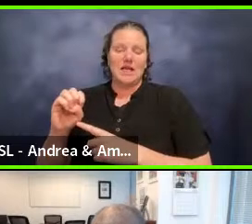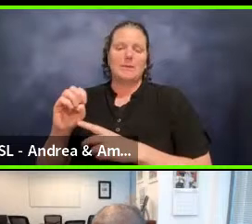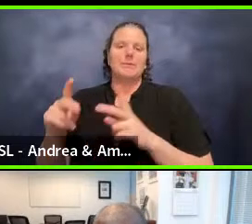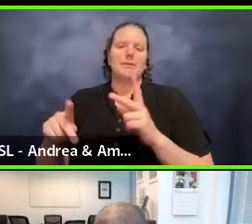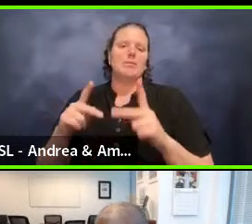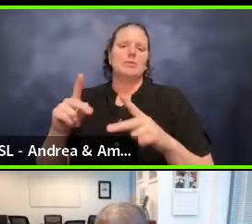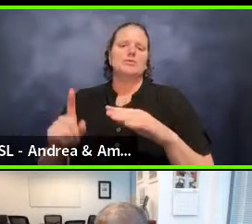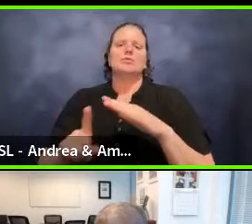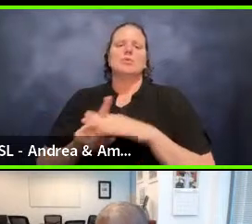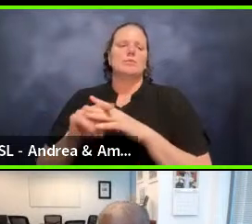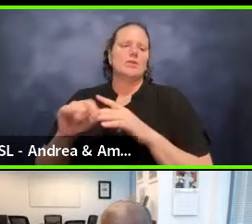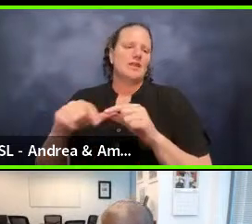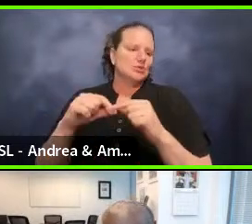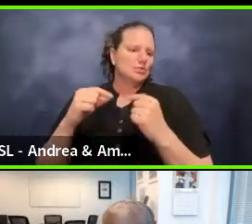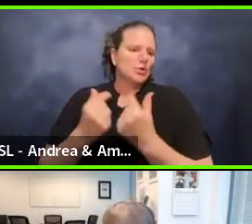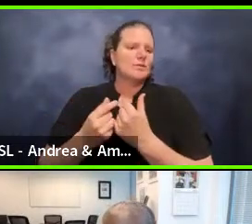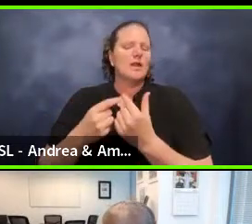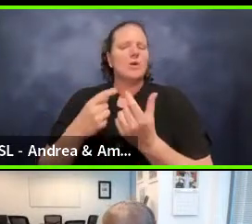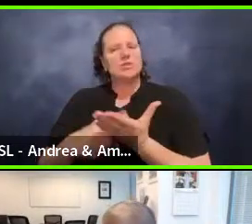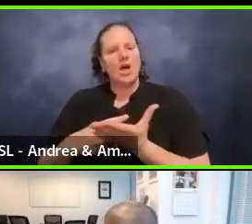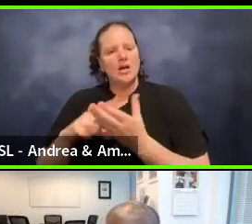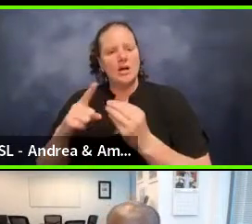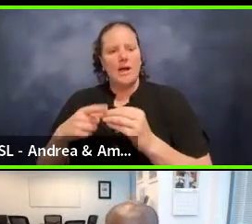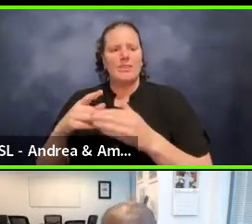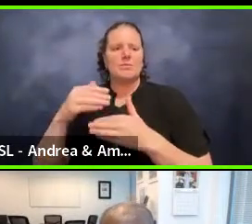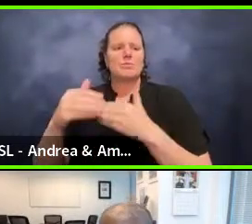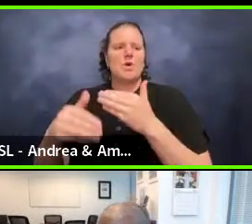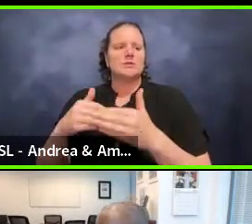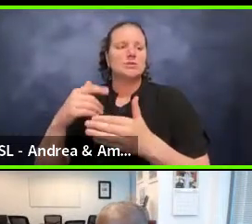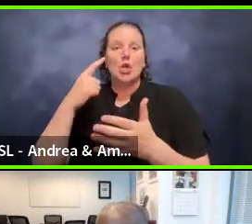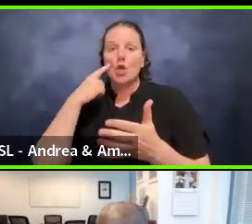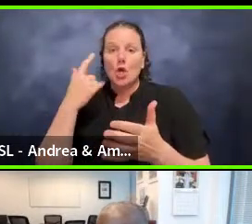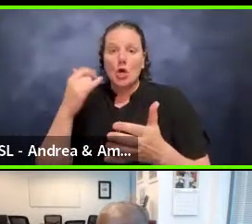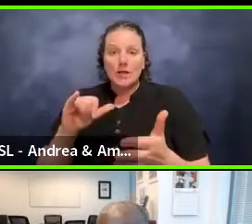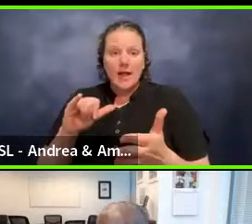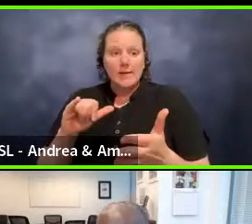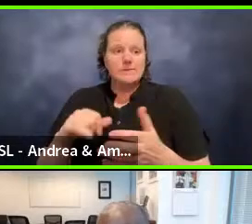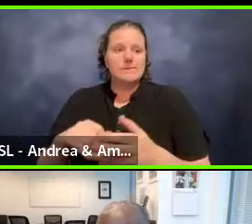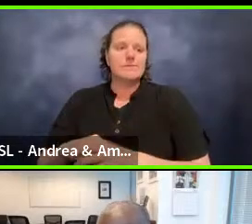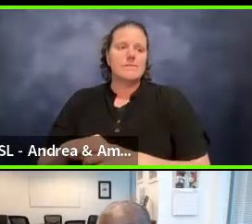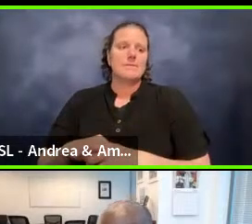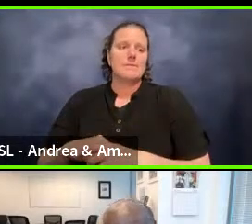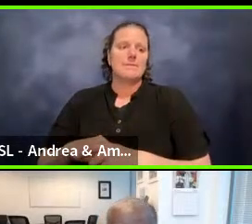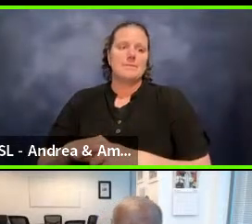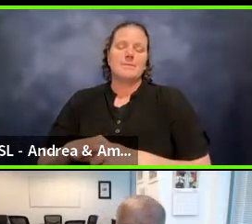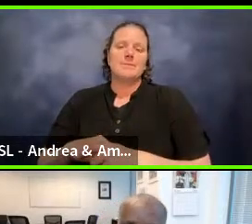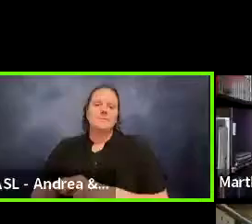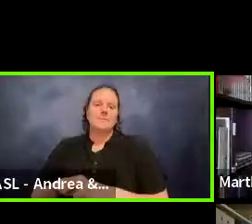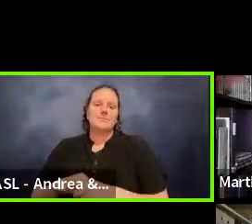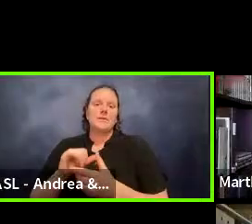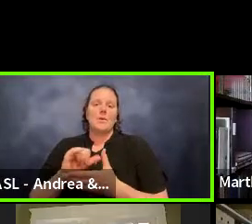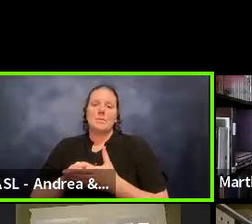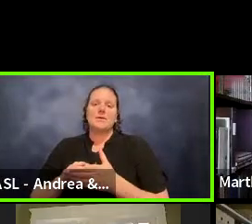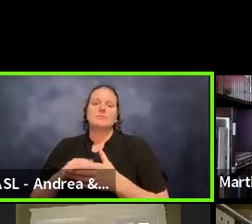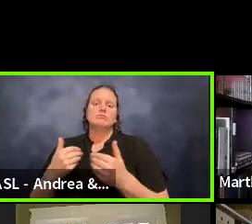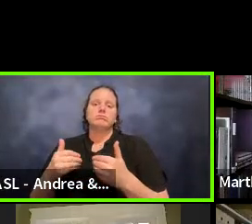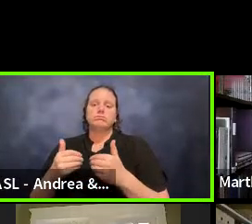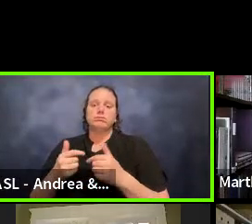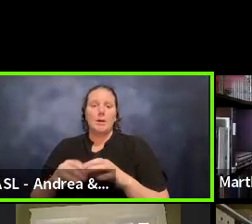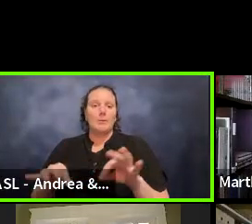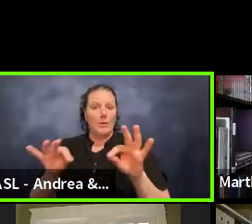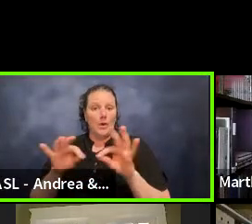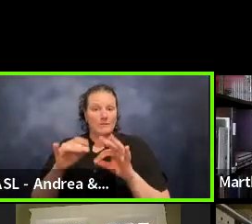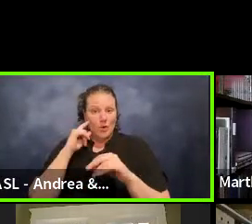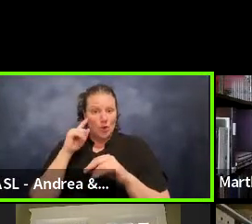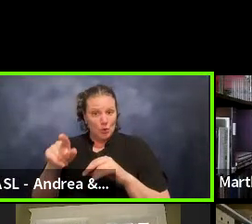to this group and talk about what the process will look like, because it will be tremendously important for you folks